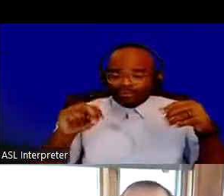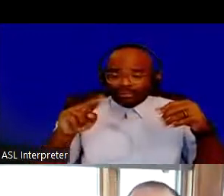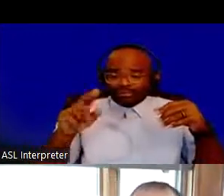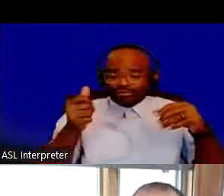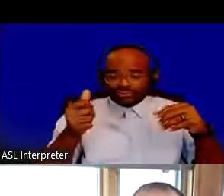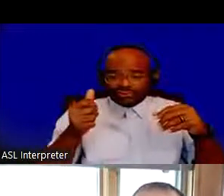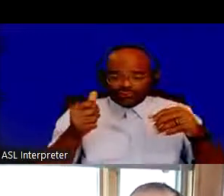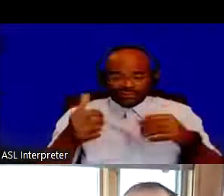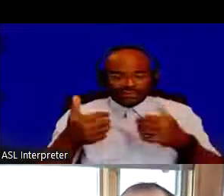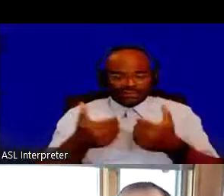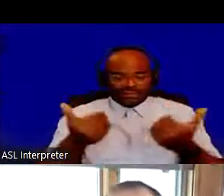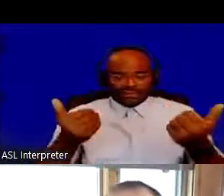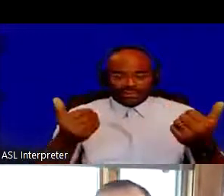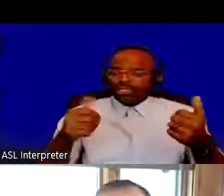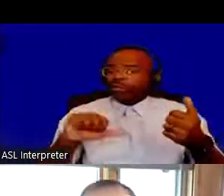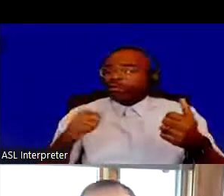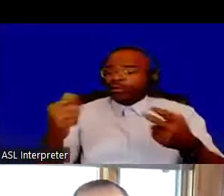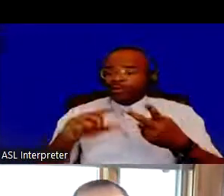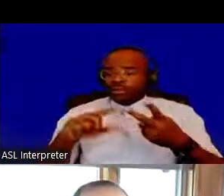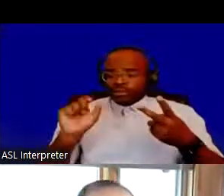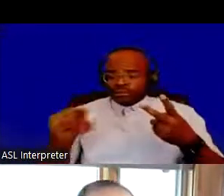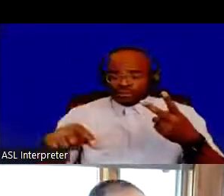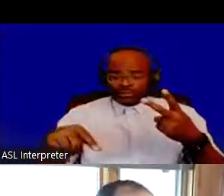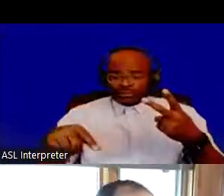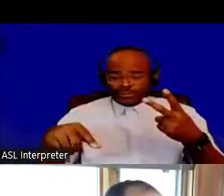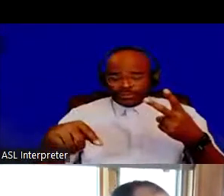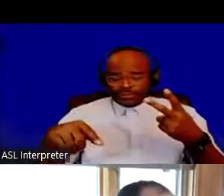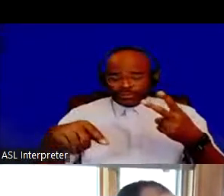other question